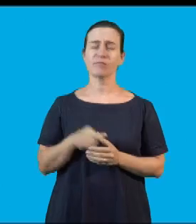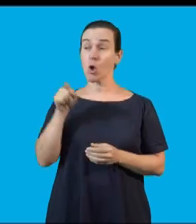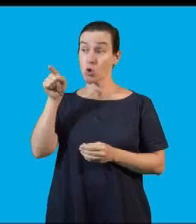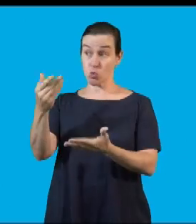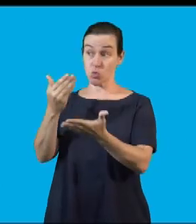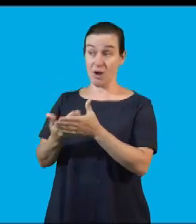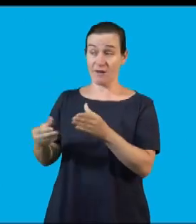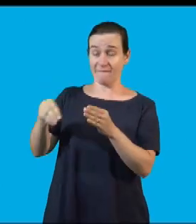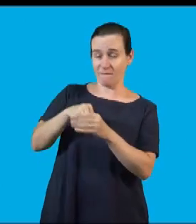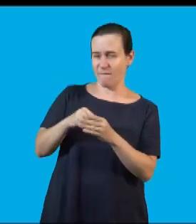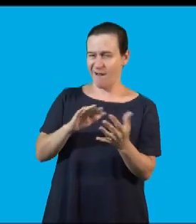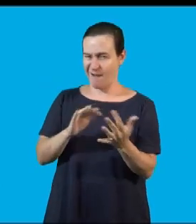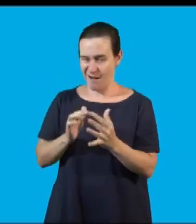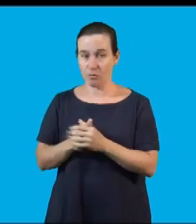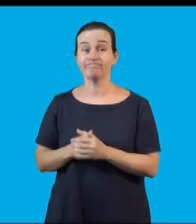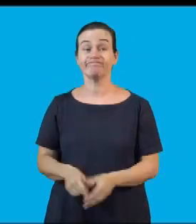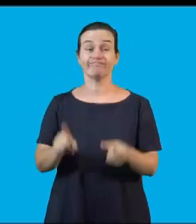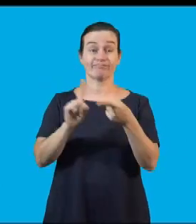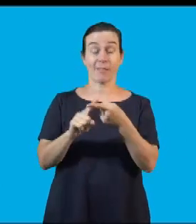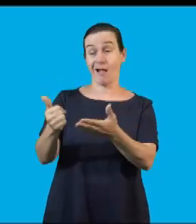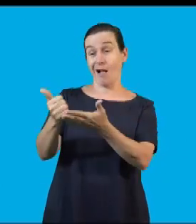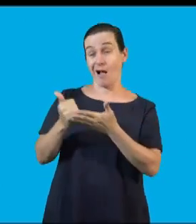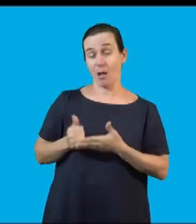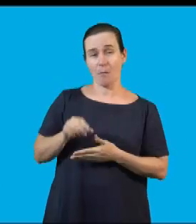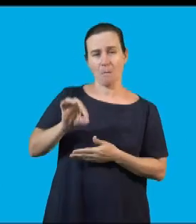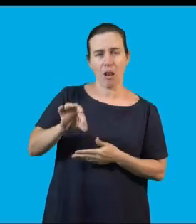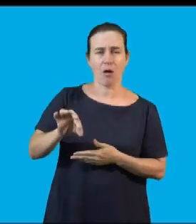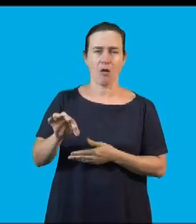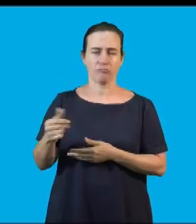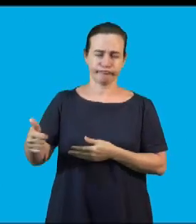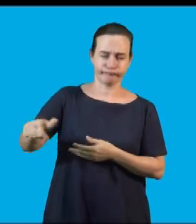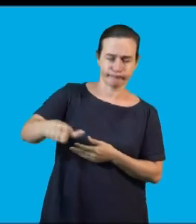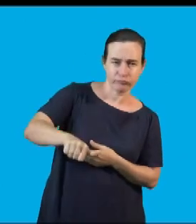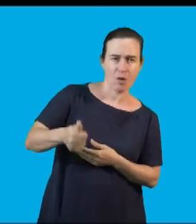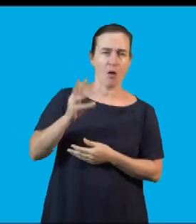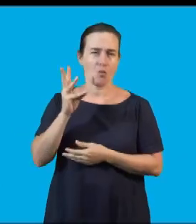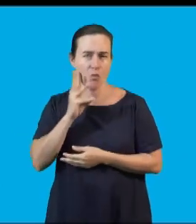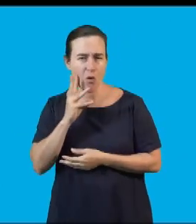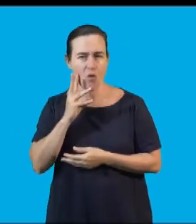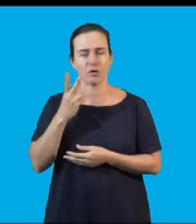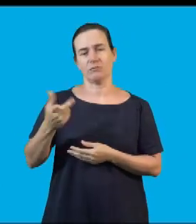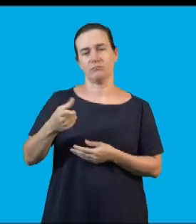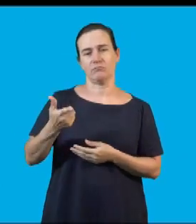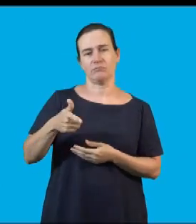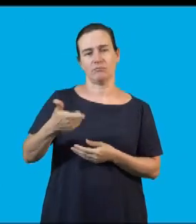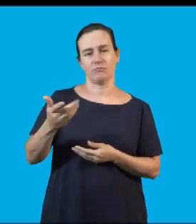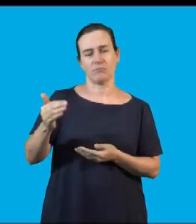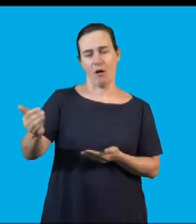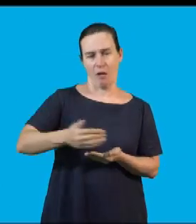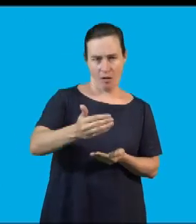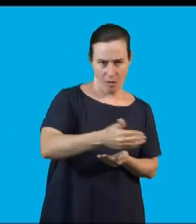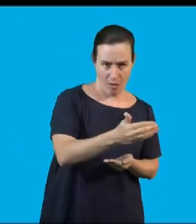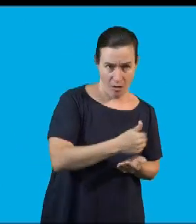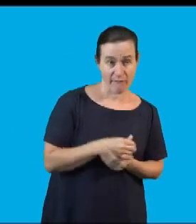2 bullets here. You can volunteer, help us with planting, watering, and harvesting. Or